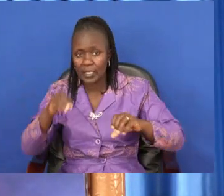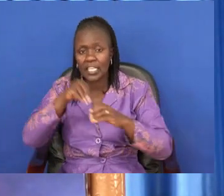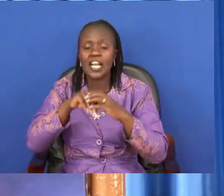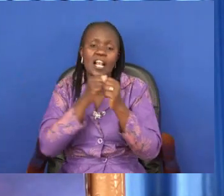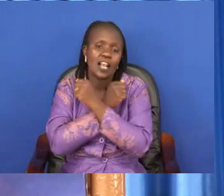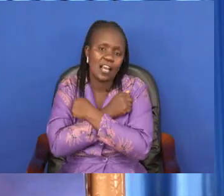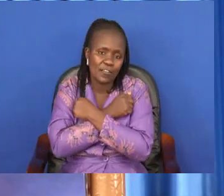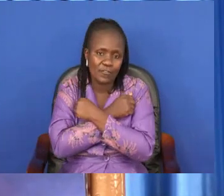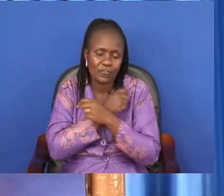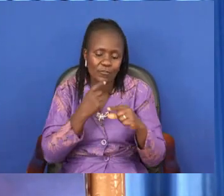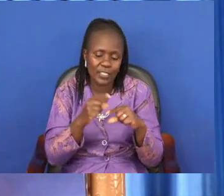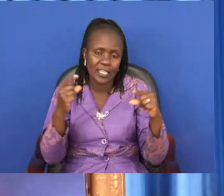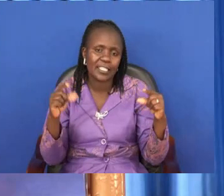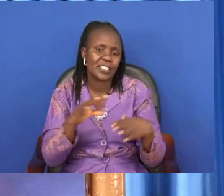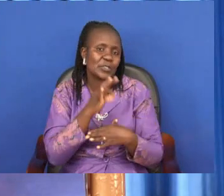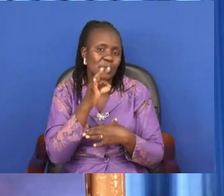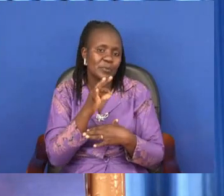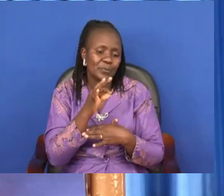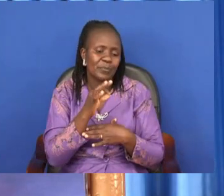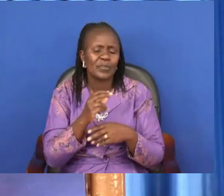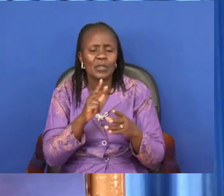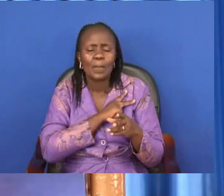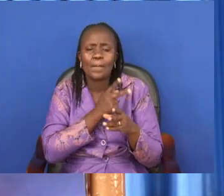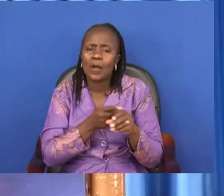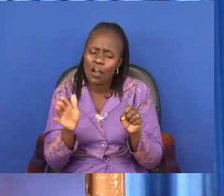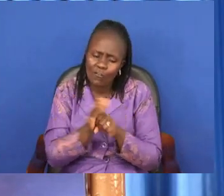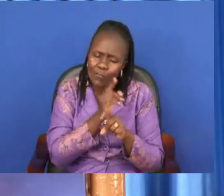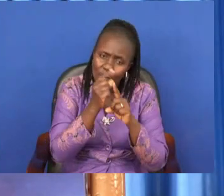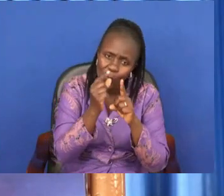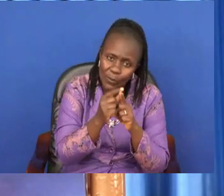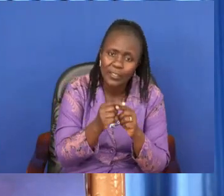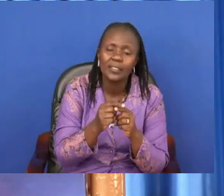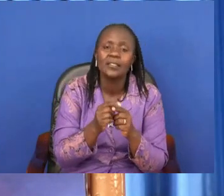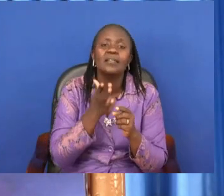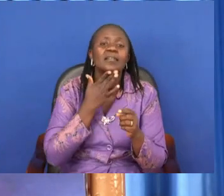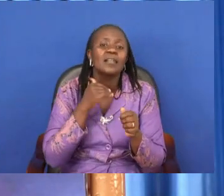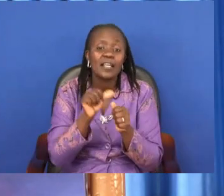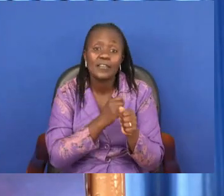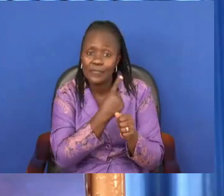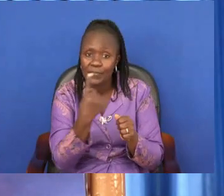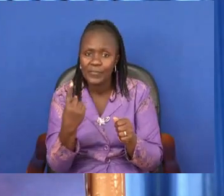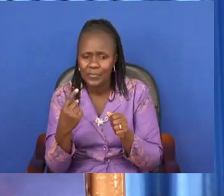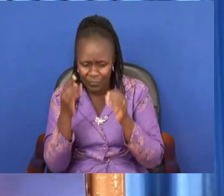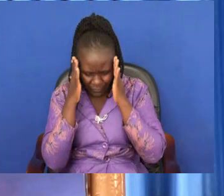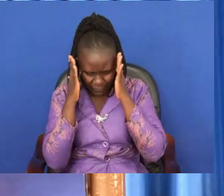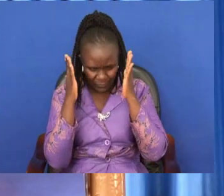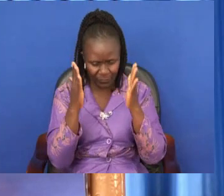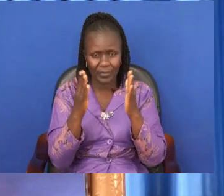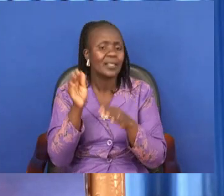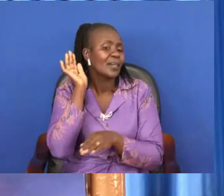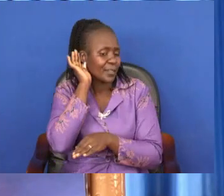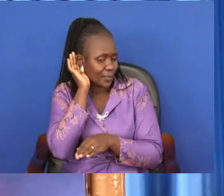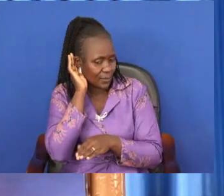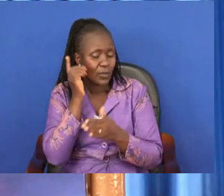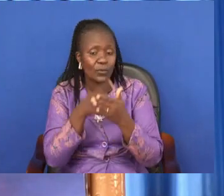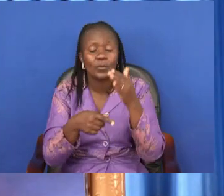love and with a great spirit? This is a very powerful passage which I would like each one of us to concentrate and listen to